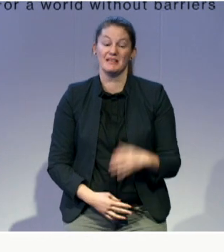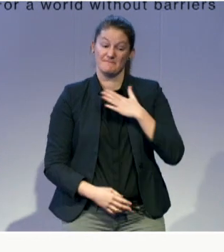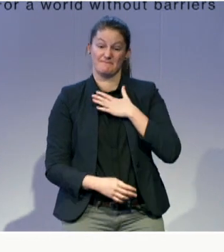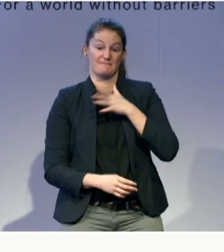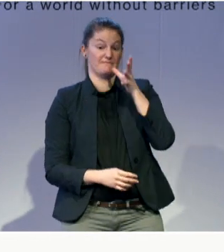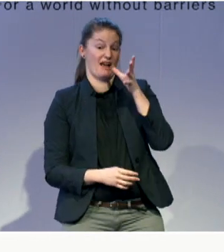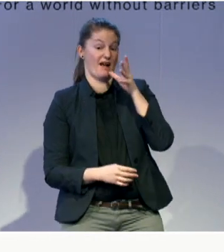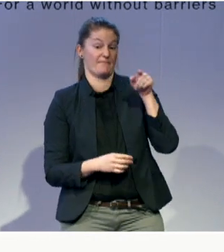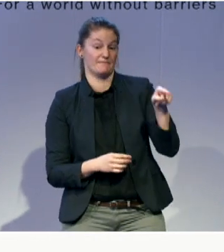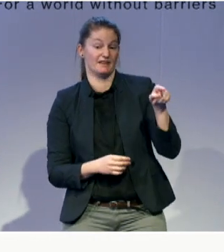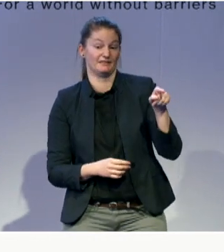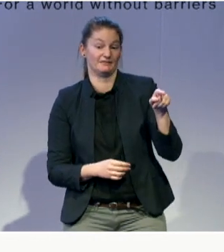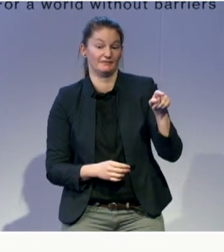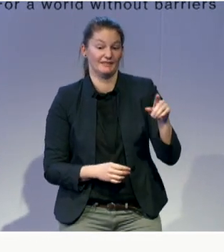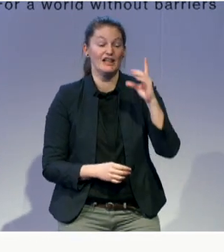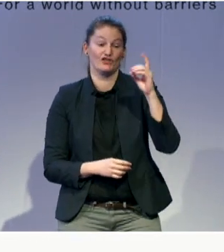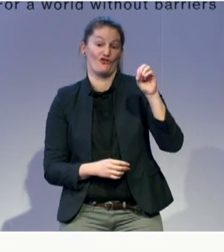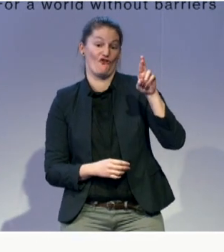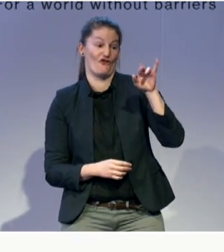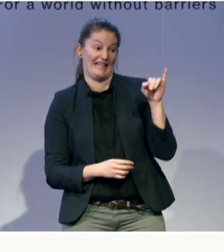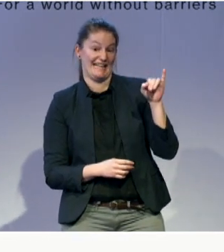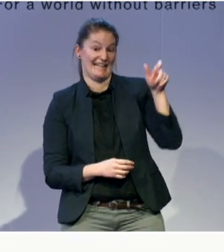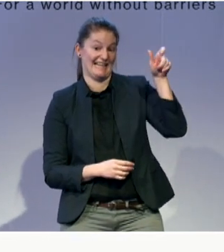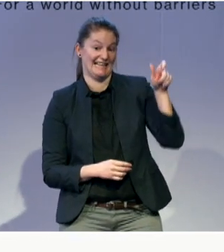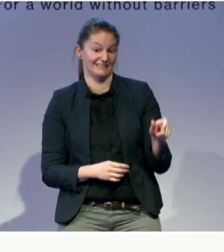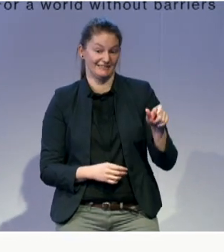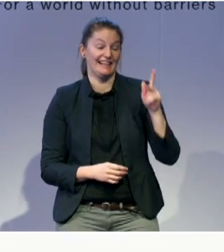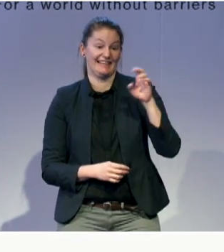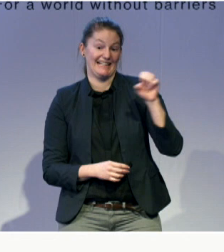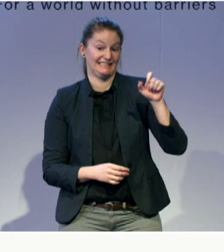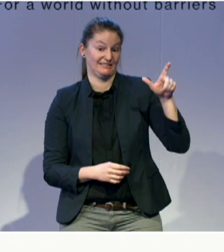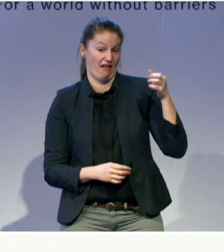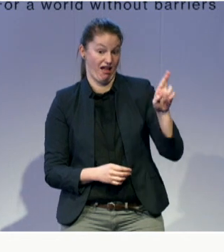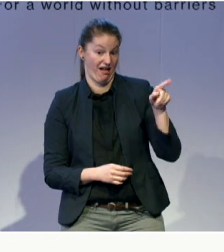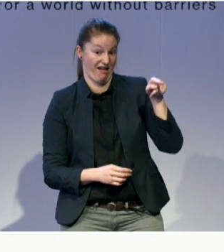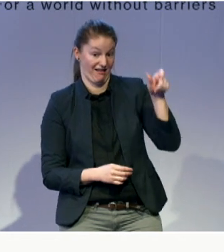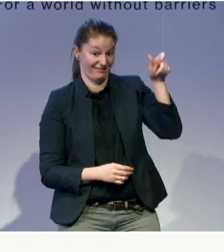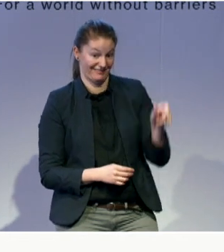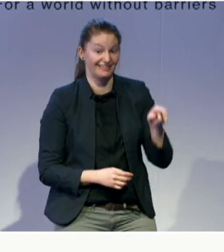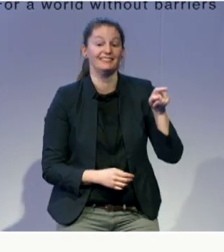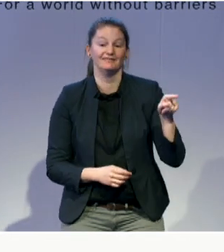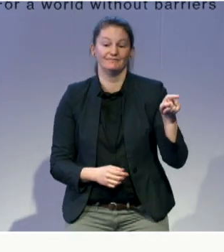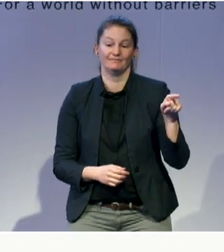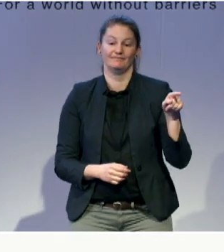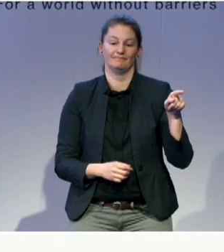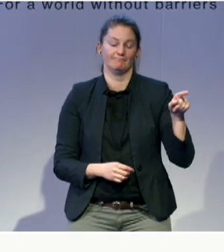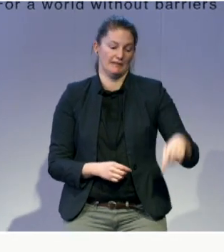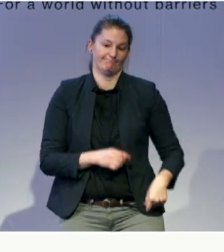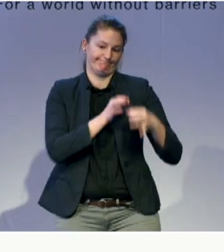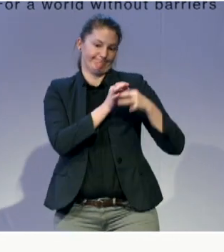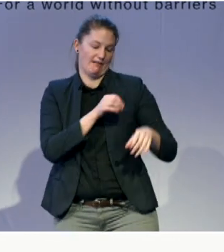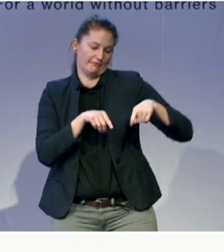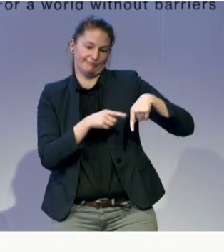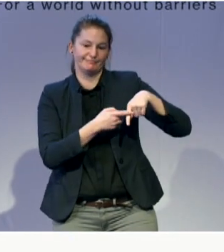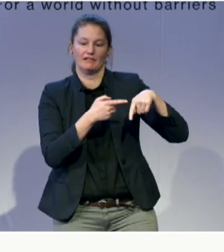8, and my mother broke her neck saving me in a car accident when I was 3 years old. So